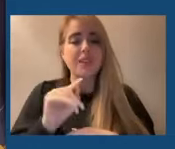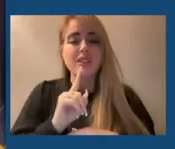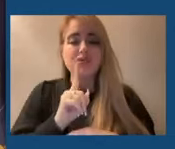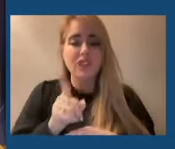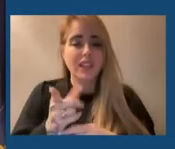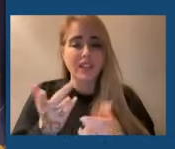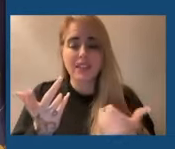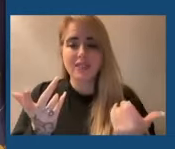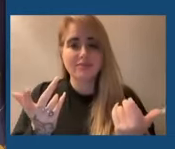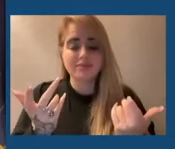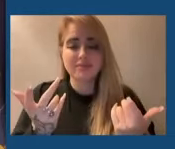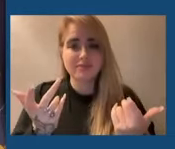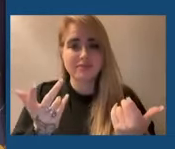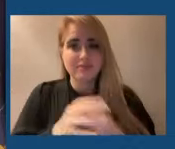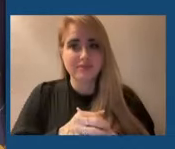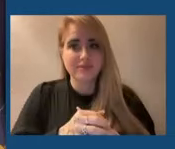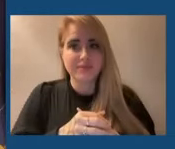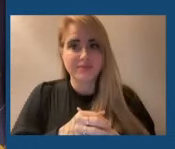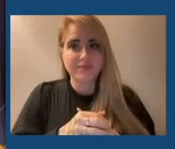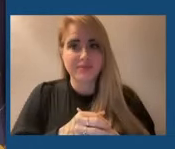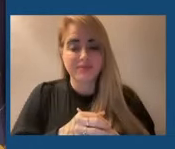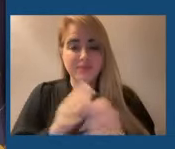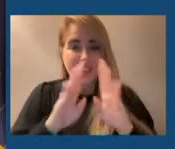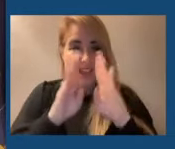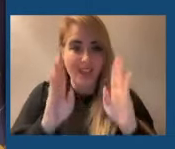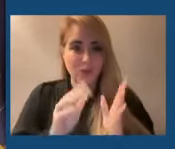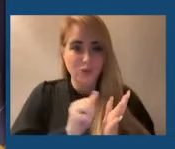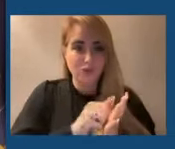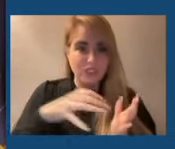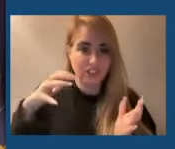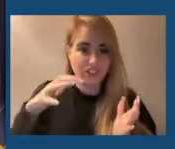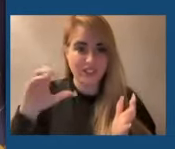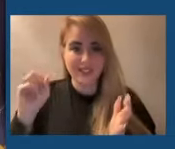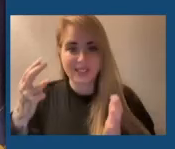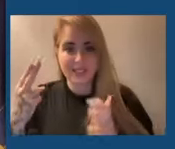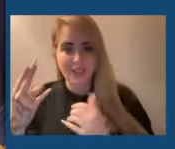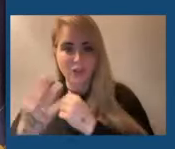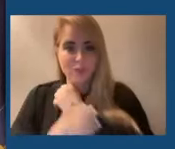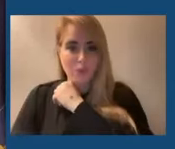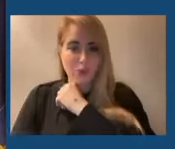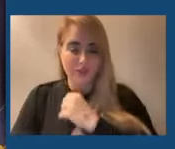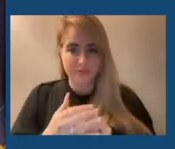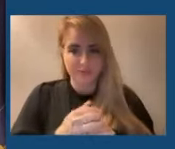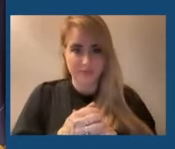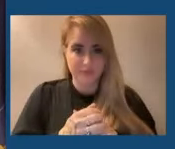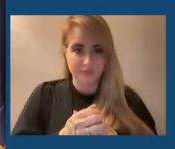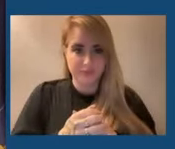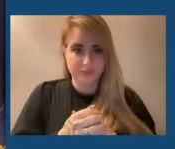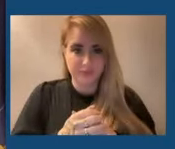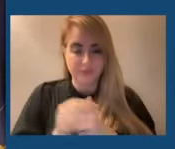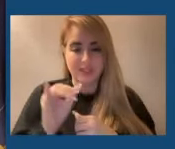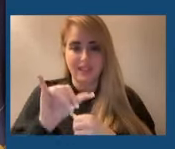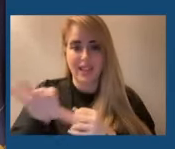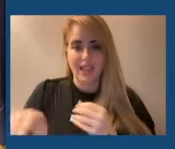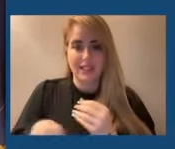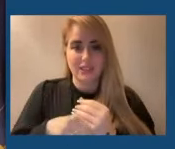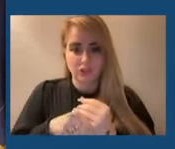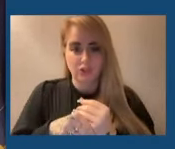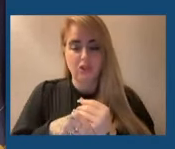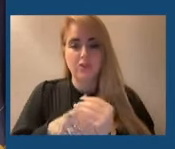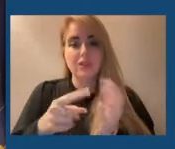they're house rich, cash poor. So this additional, in some